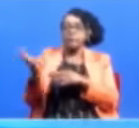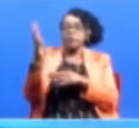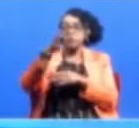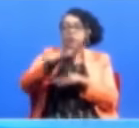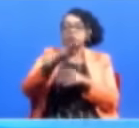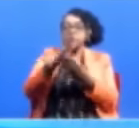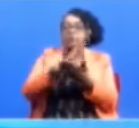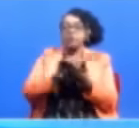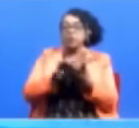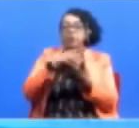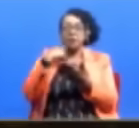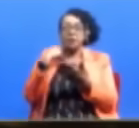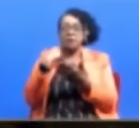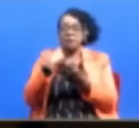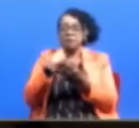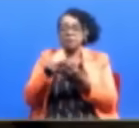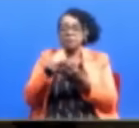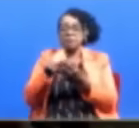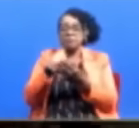the killing.